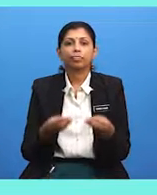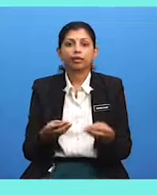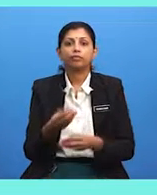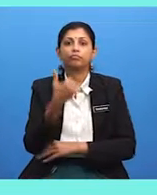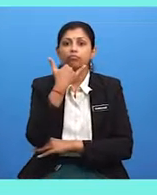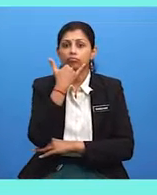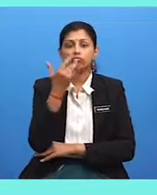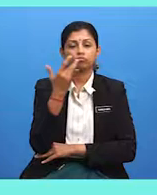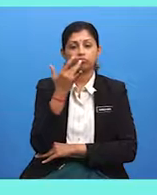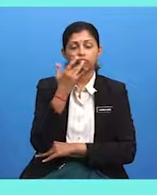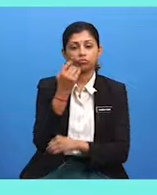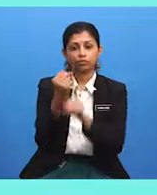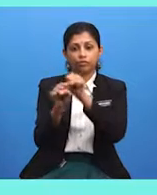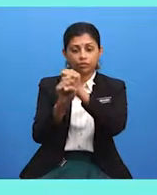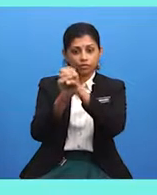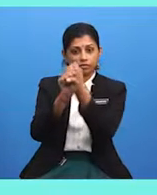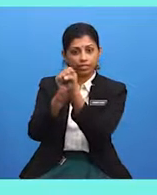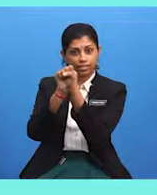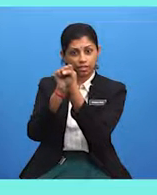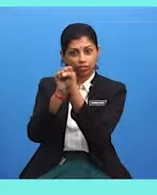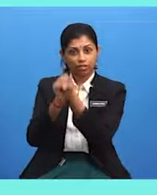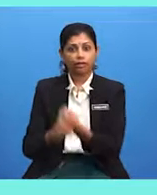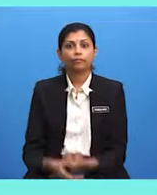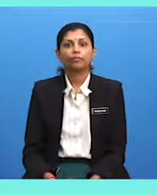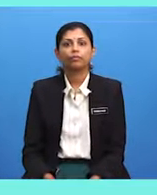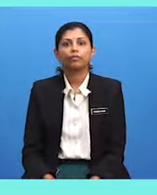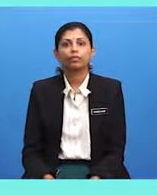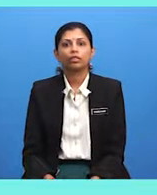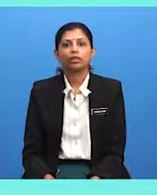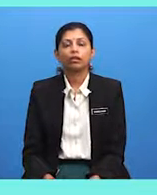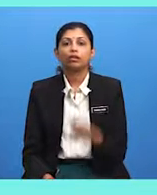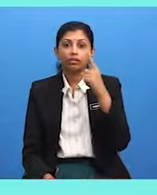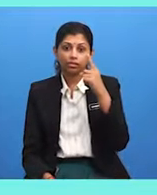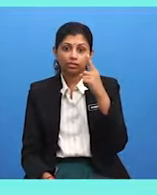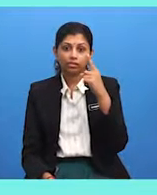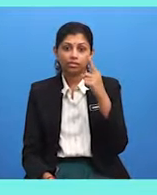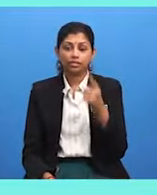there. Now read on. Spot the signposts.